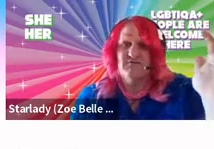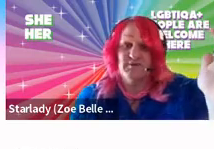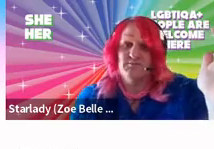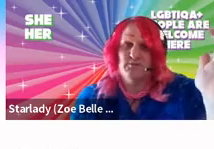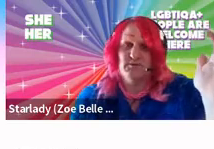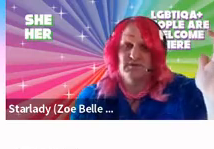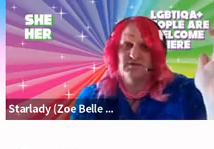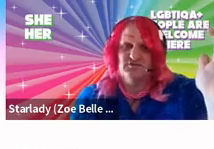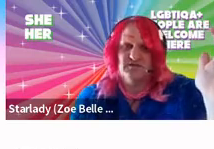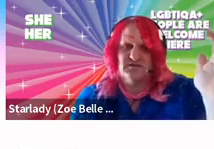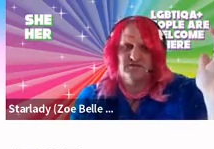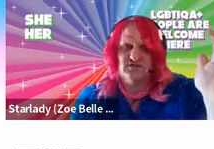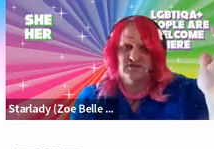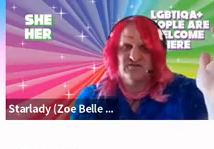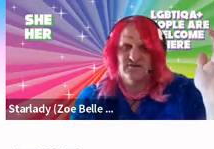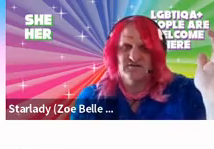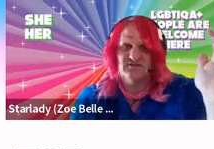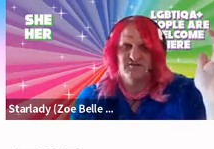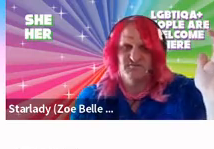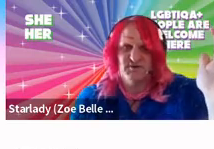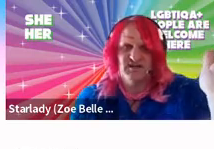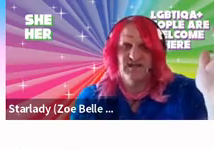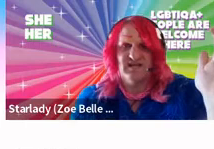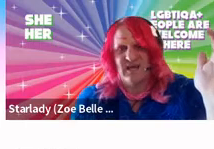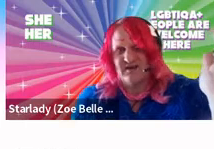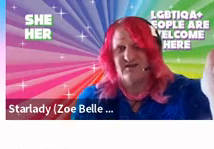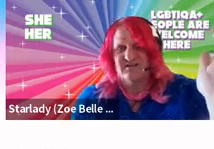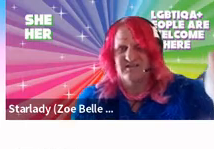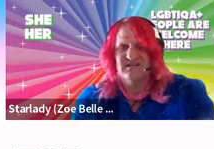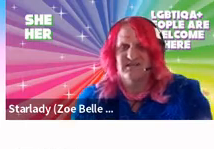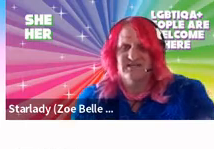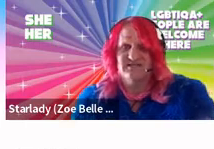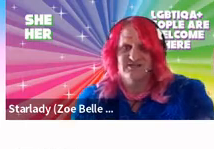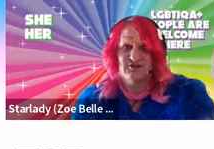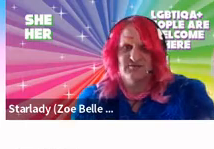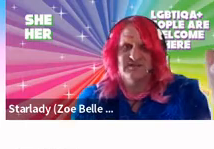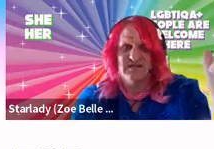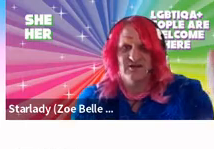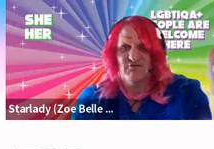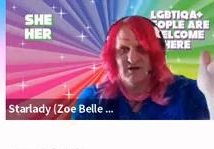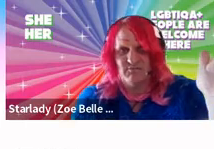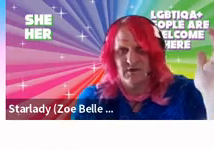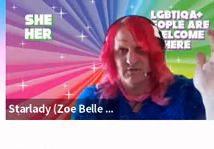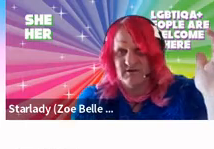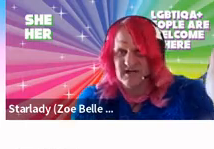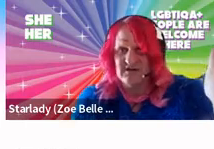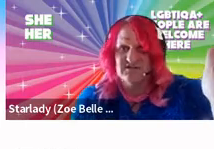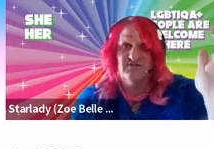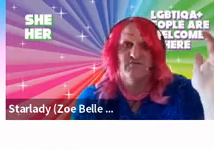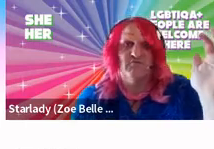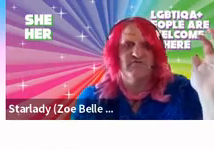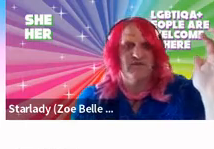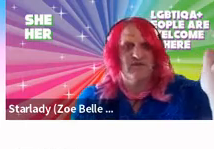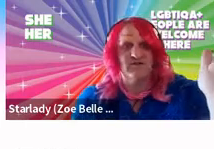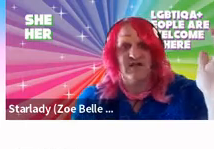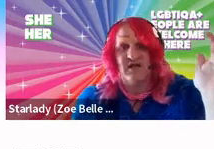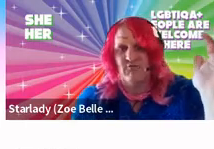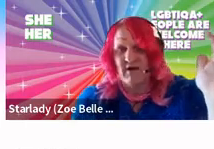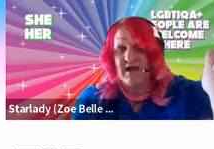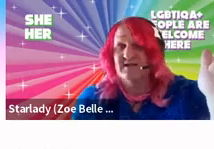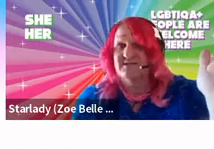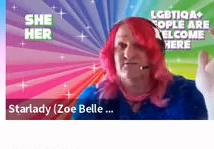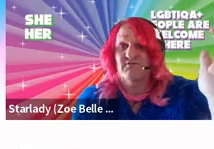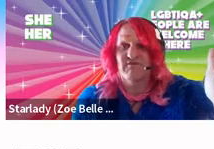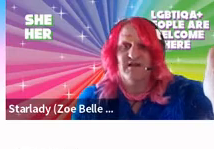And many of people within the trans and gender diverse community can consider these terms incredibly reductive or feel like